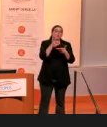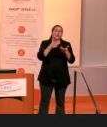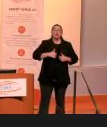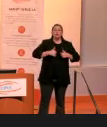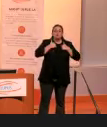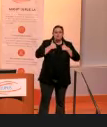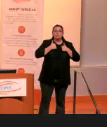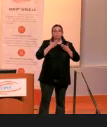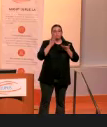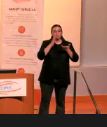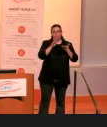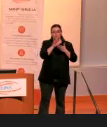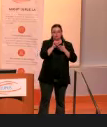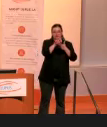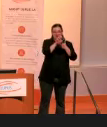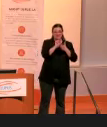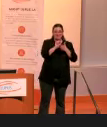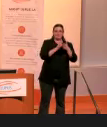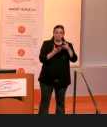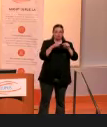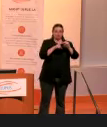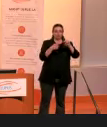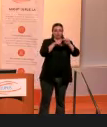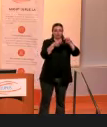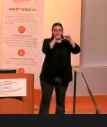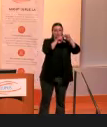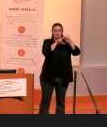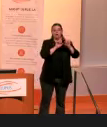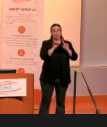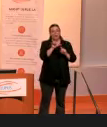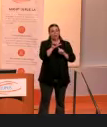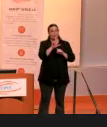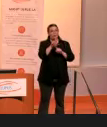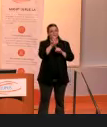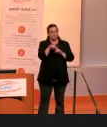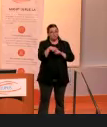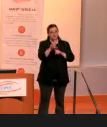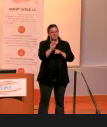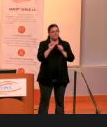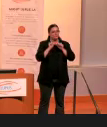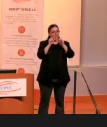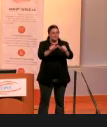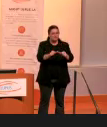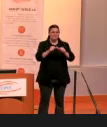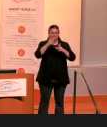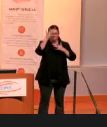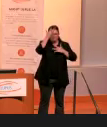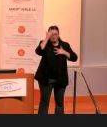survival rates, lupus remains a chronic disease with a higher than